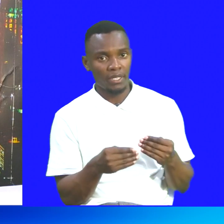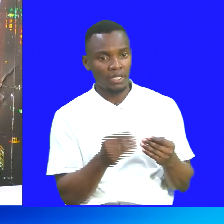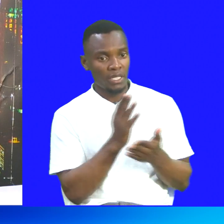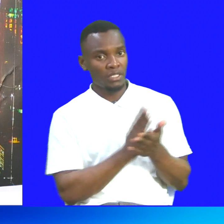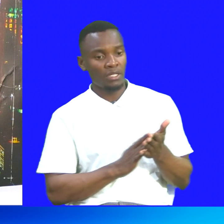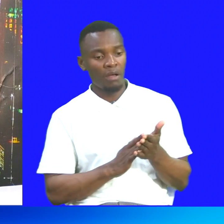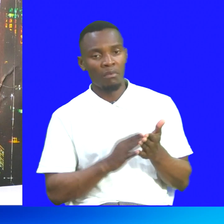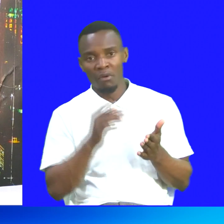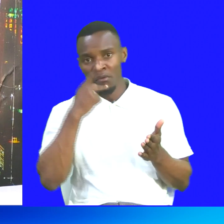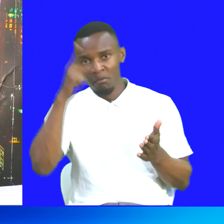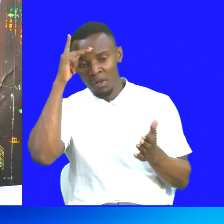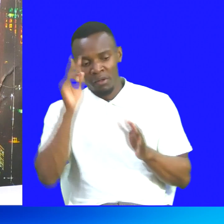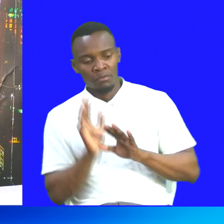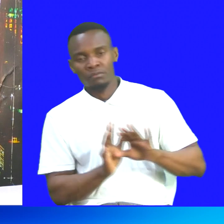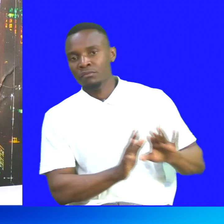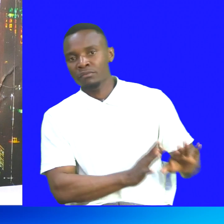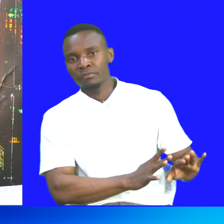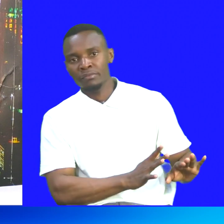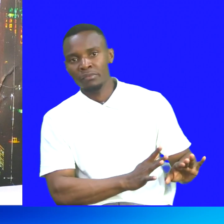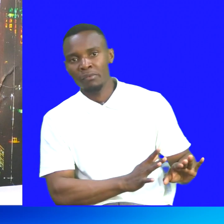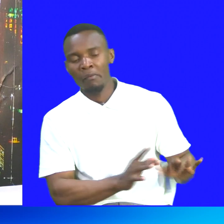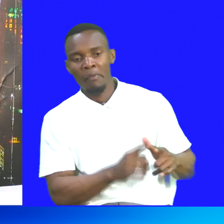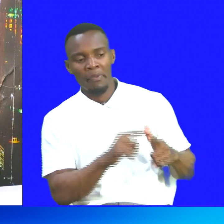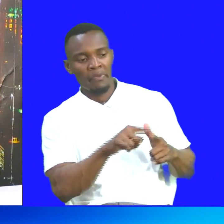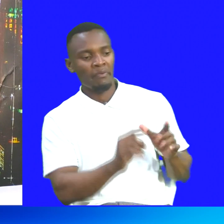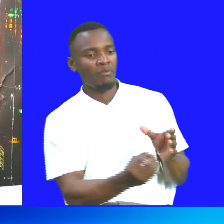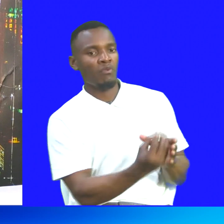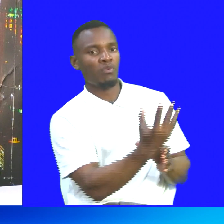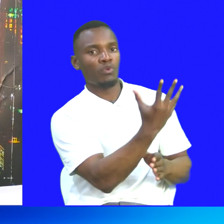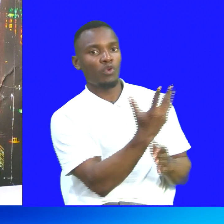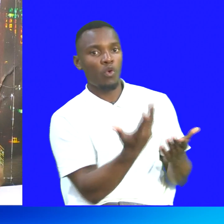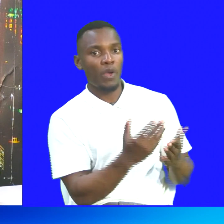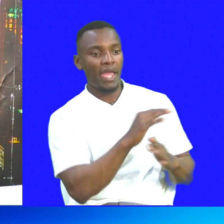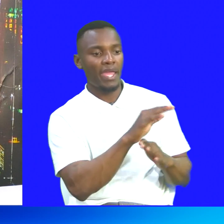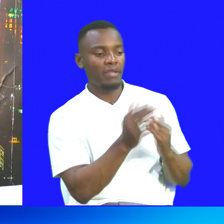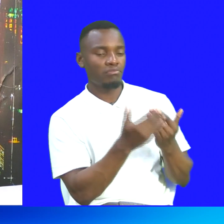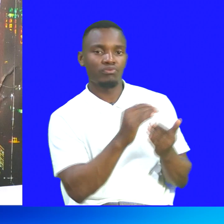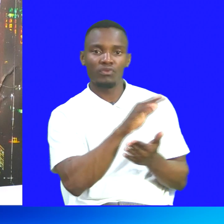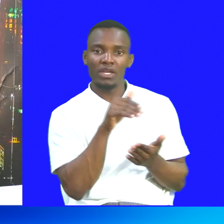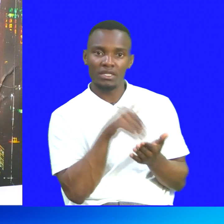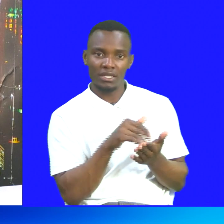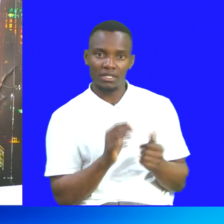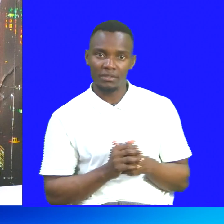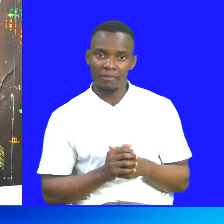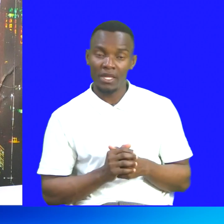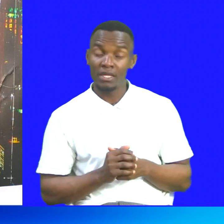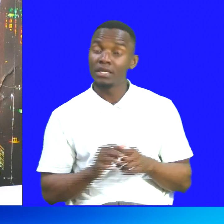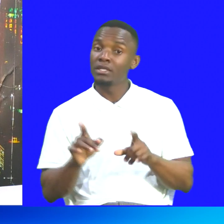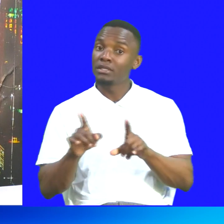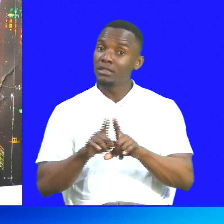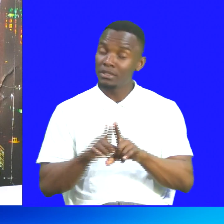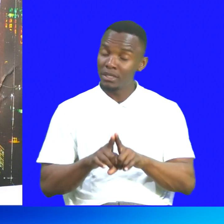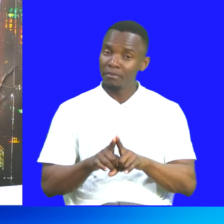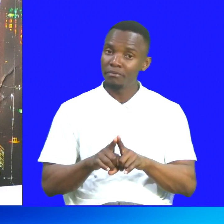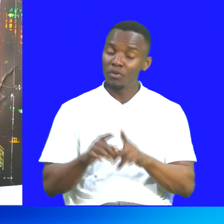neglected by their parents and grow up in care centers. Of course, poverty would